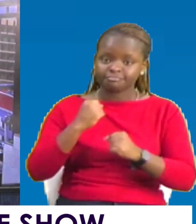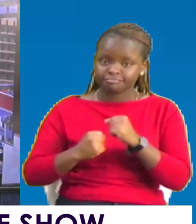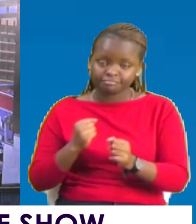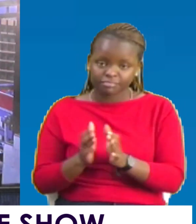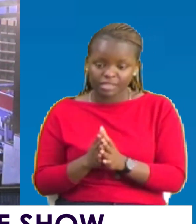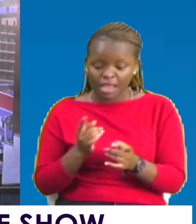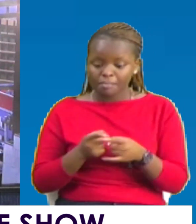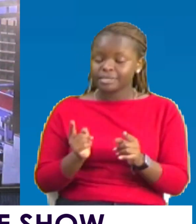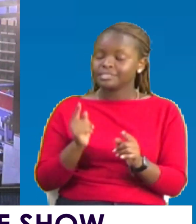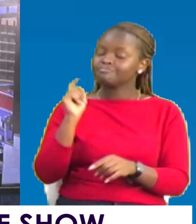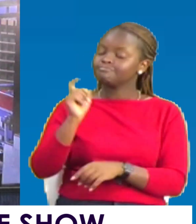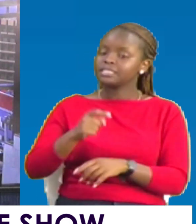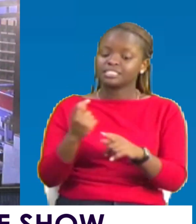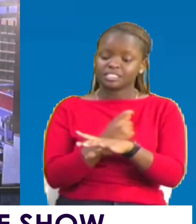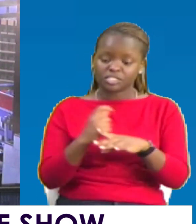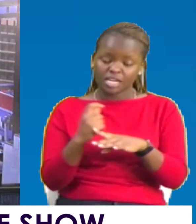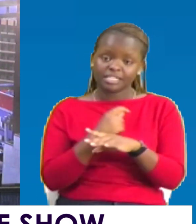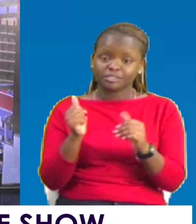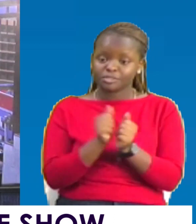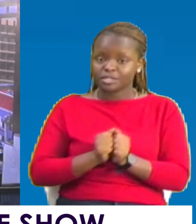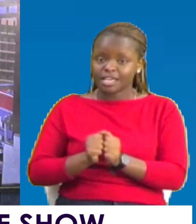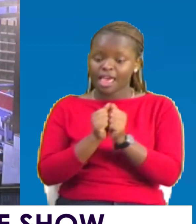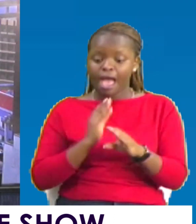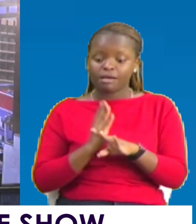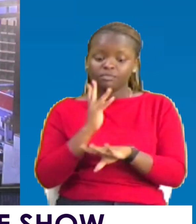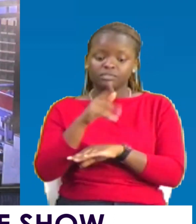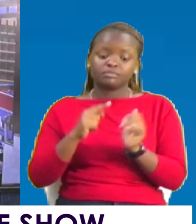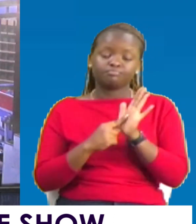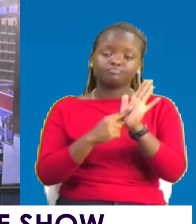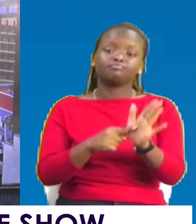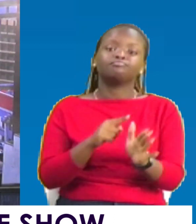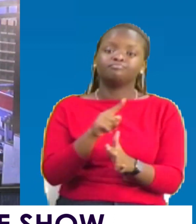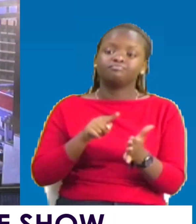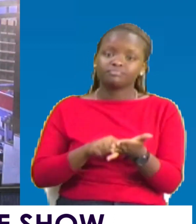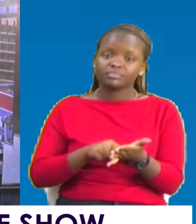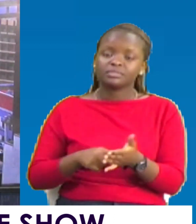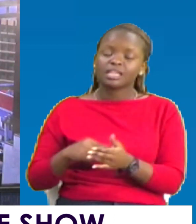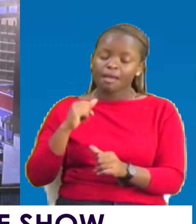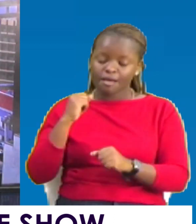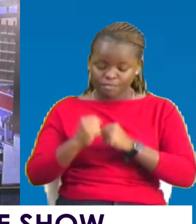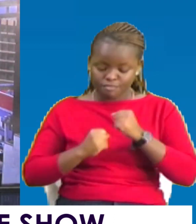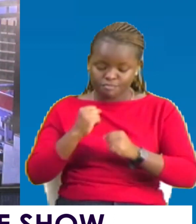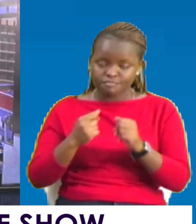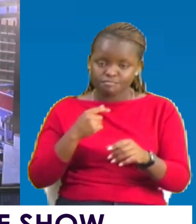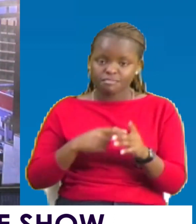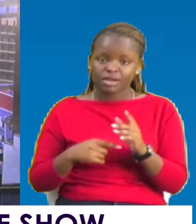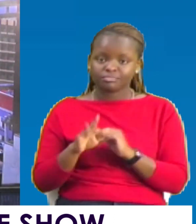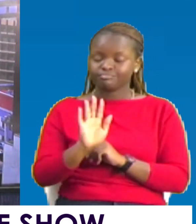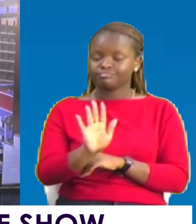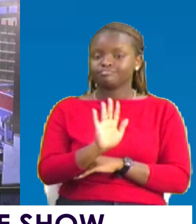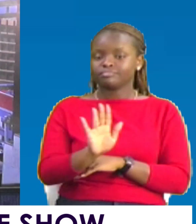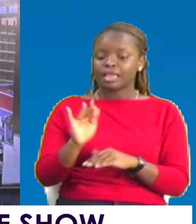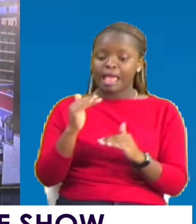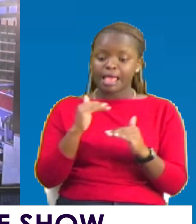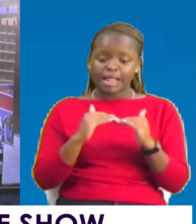but we need to train together. After this show, you are going to run your race. I am on a different level. You are on a